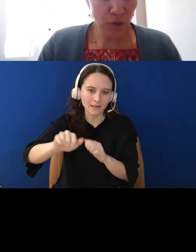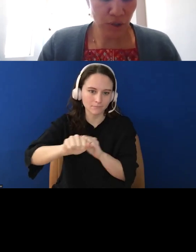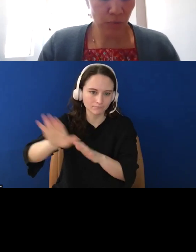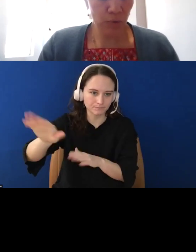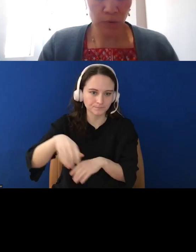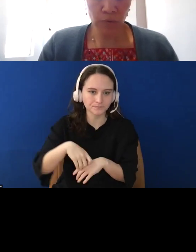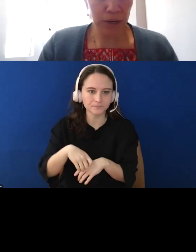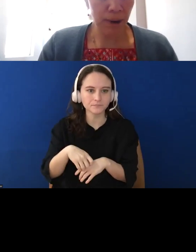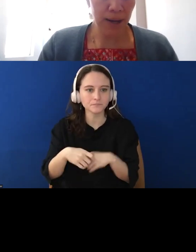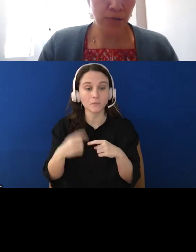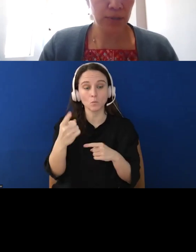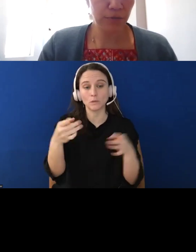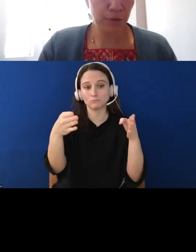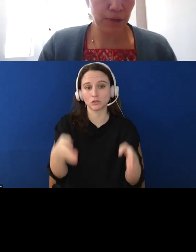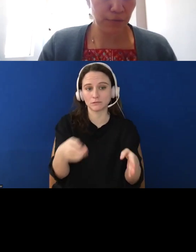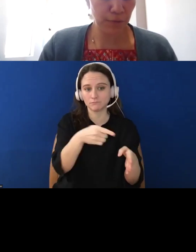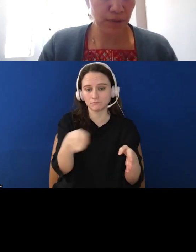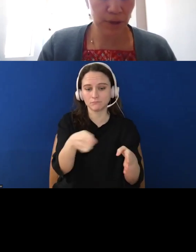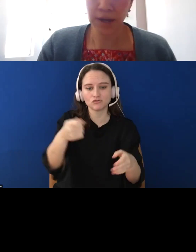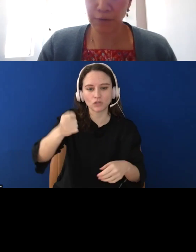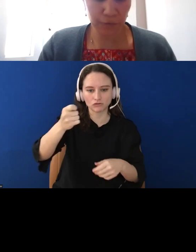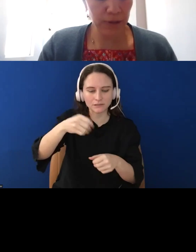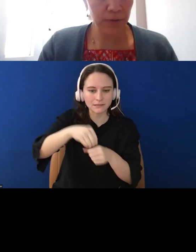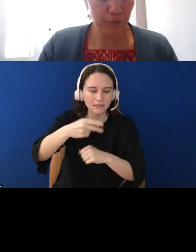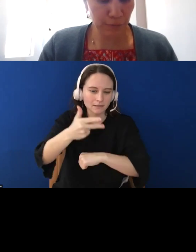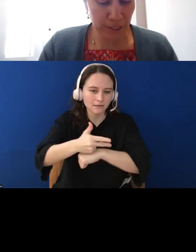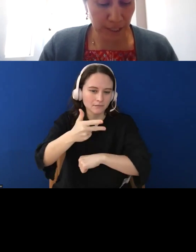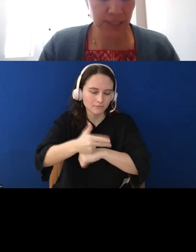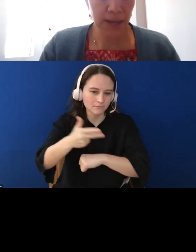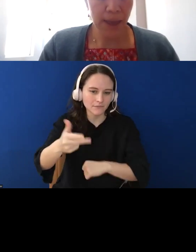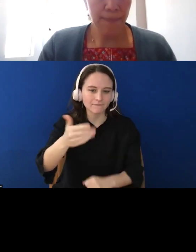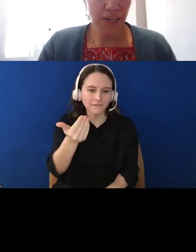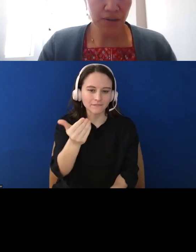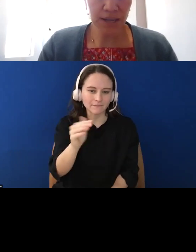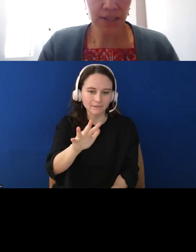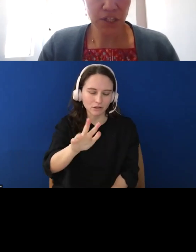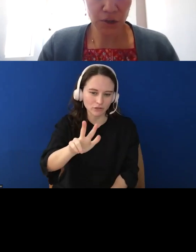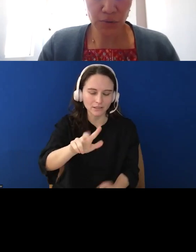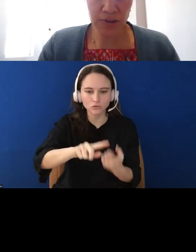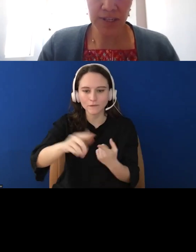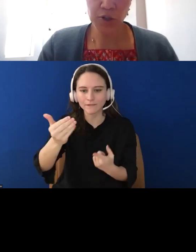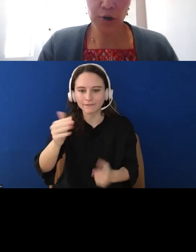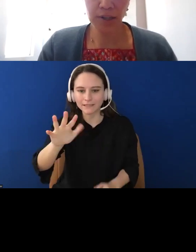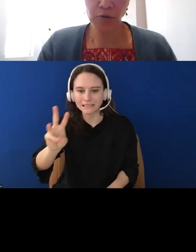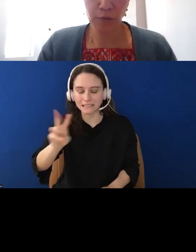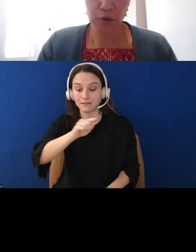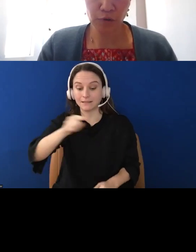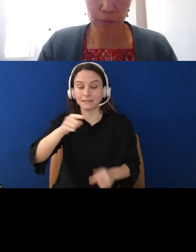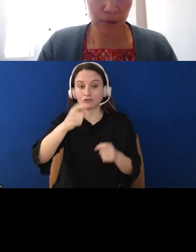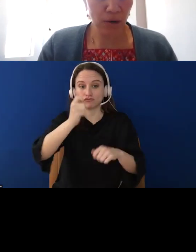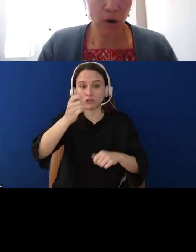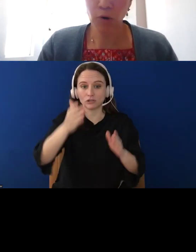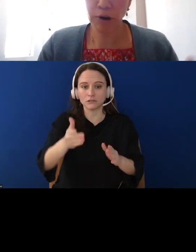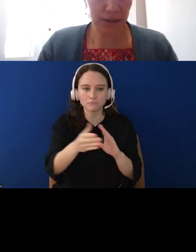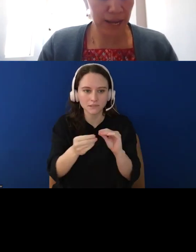a judge of Guatemala during 1553 and 1556, mentioned that K'iche' rulers extracted tributes